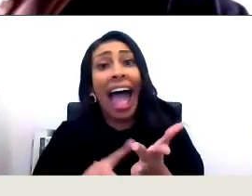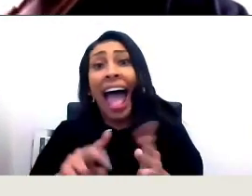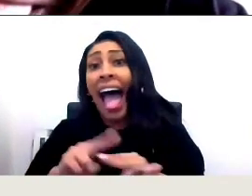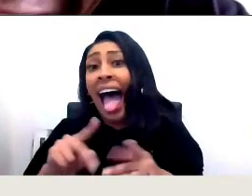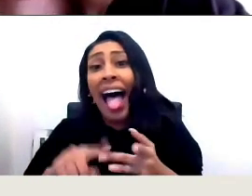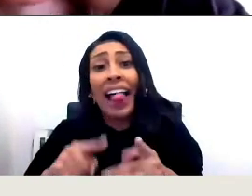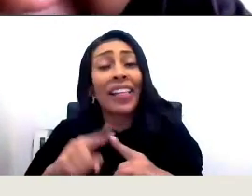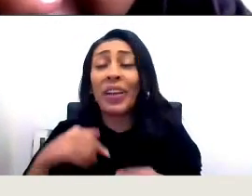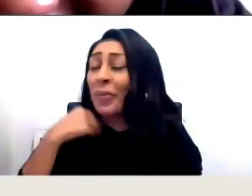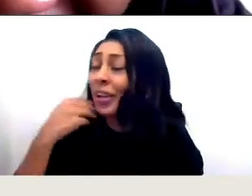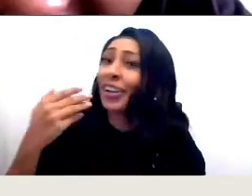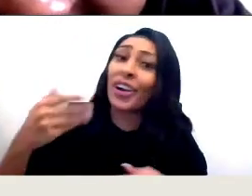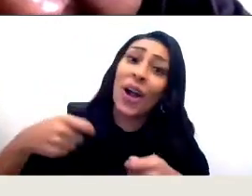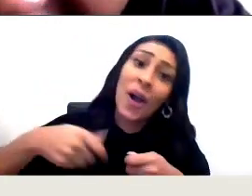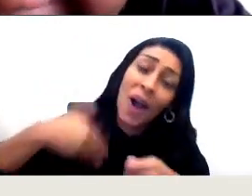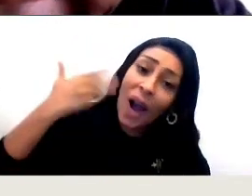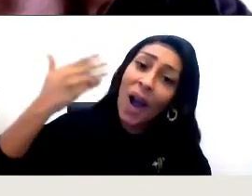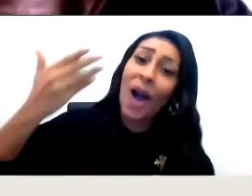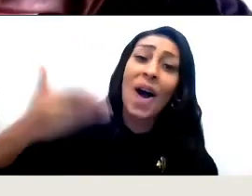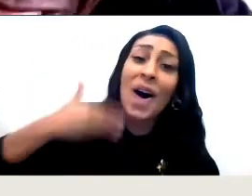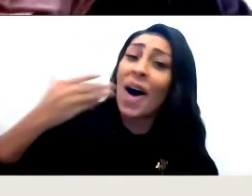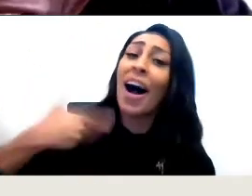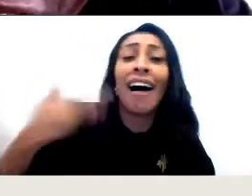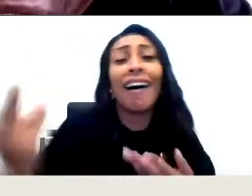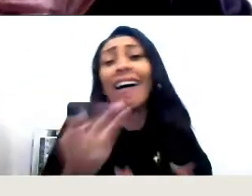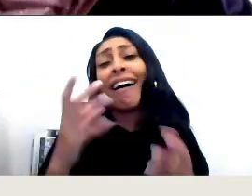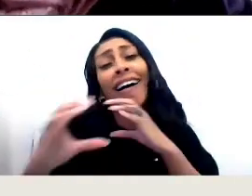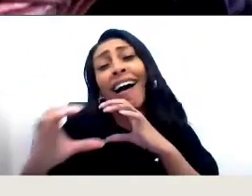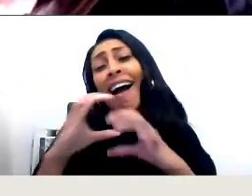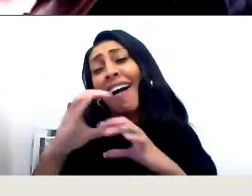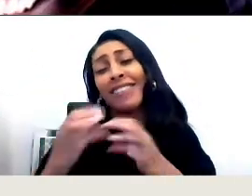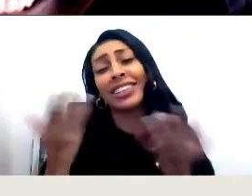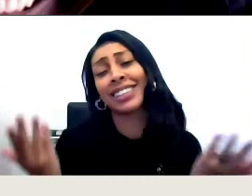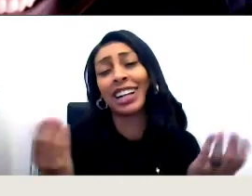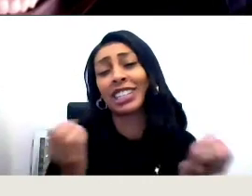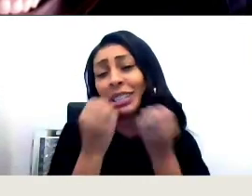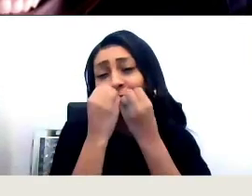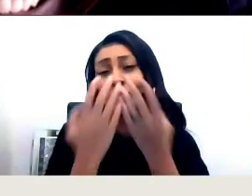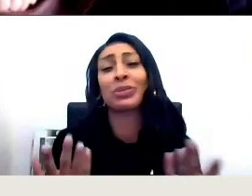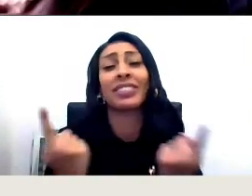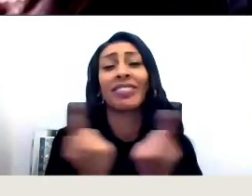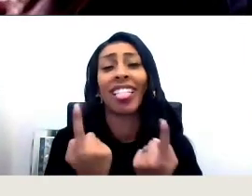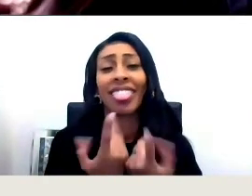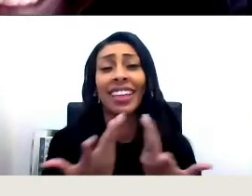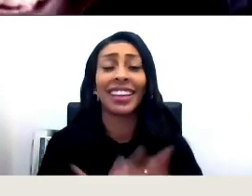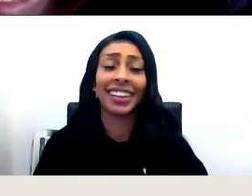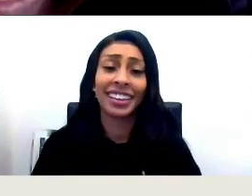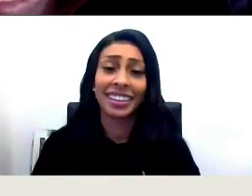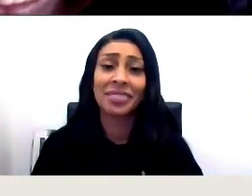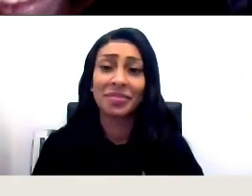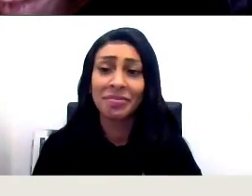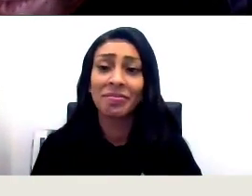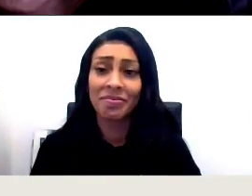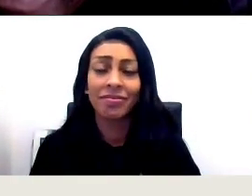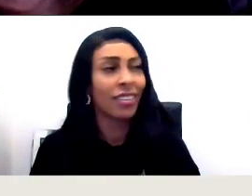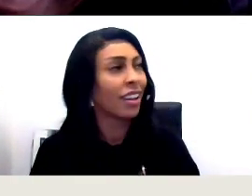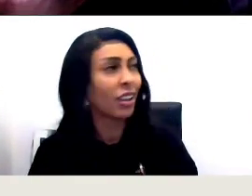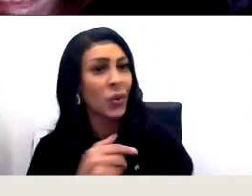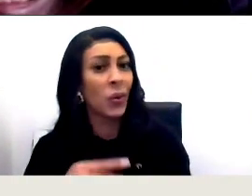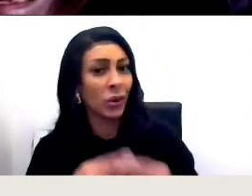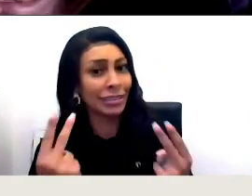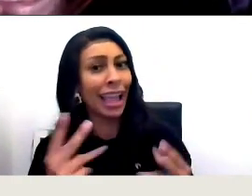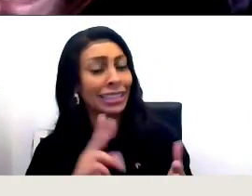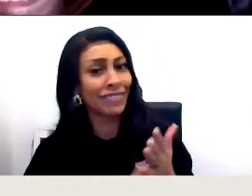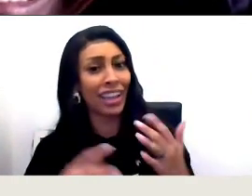on. And that is beautiful. Thing to be doing with the rest of the day, and what a way of looking